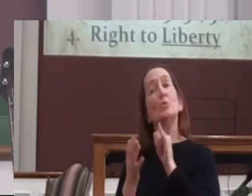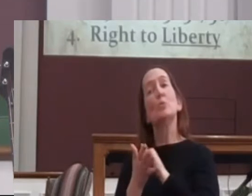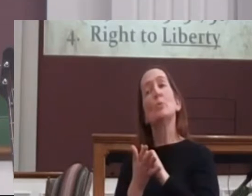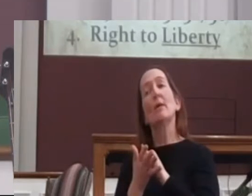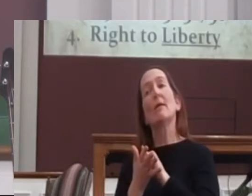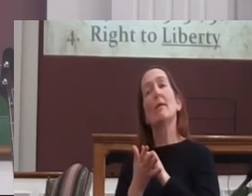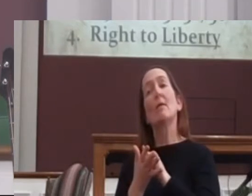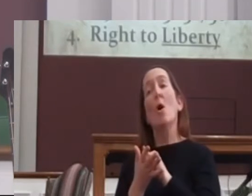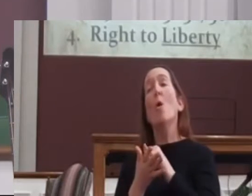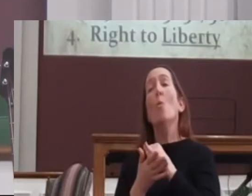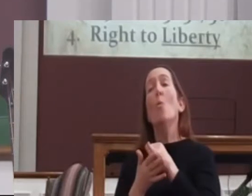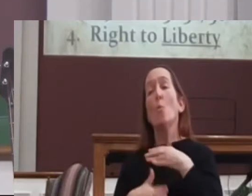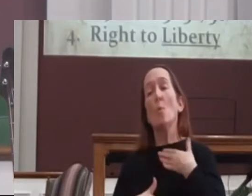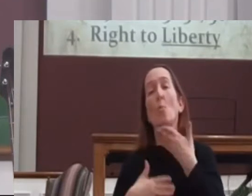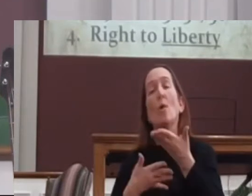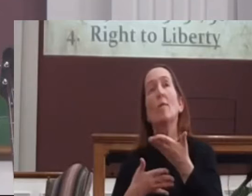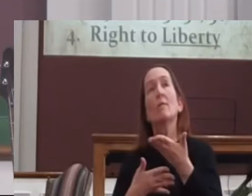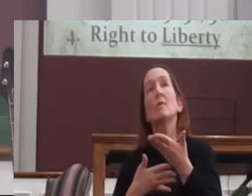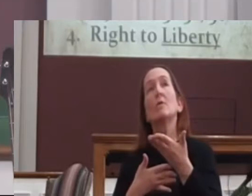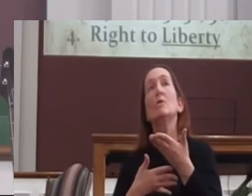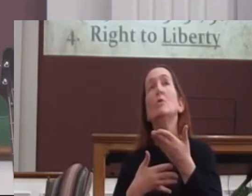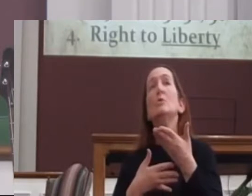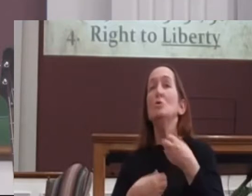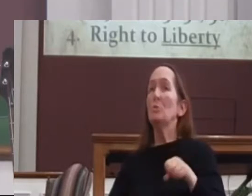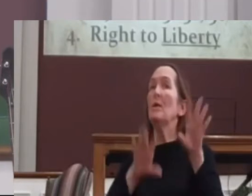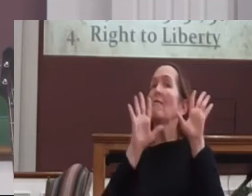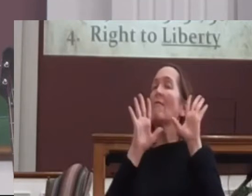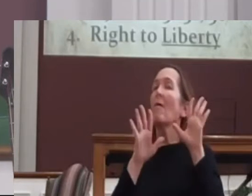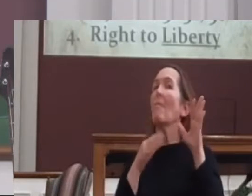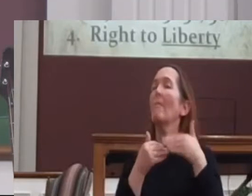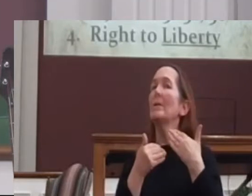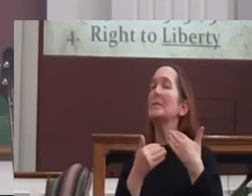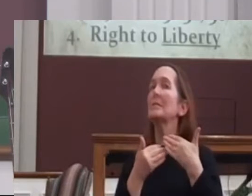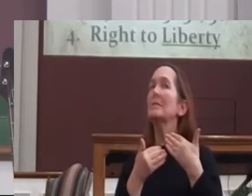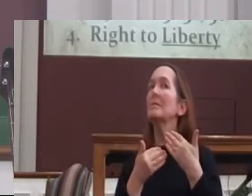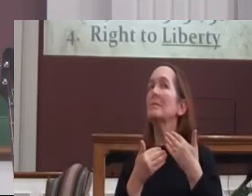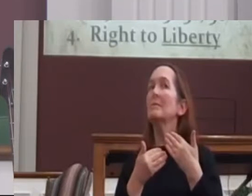Are we willing to go to that extreme? Are we